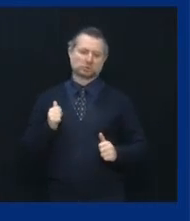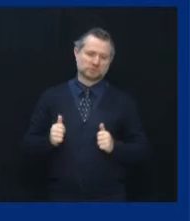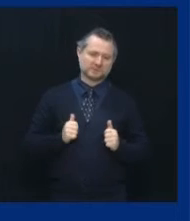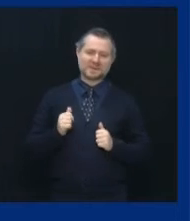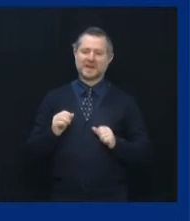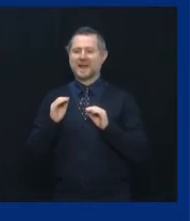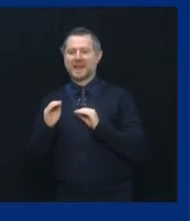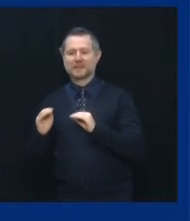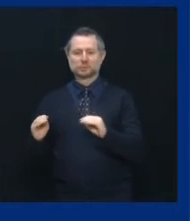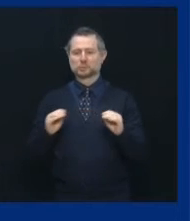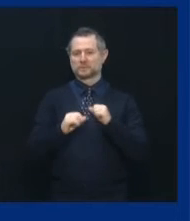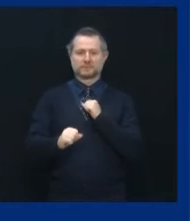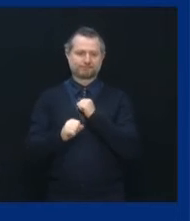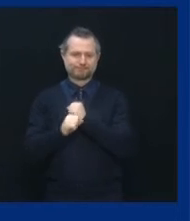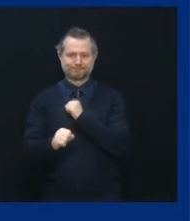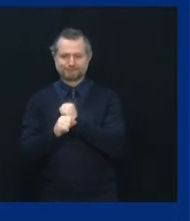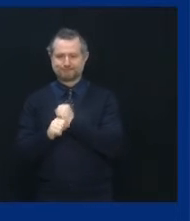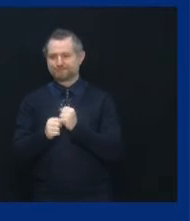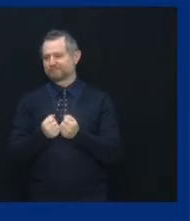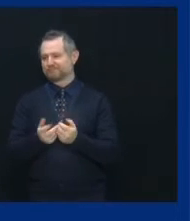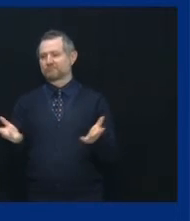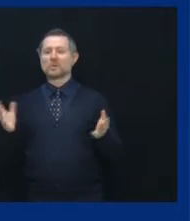the public about the vaccine,